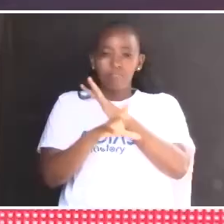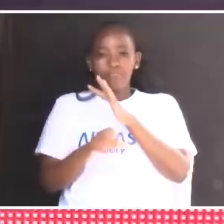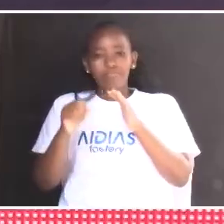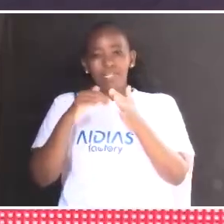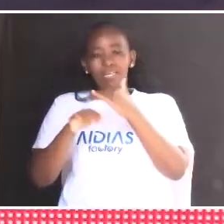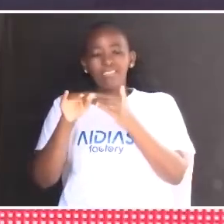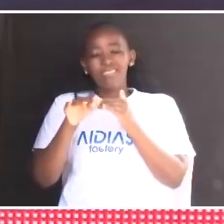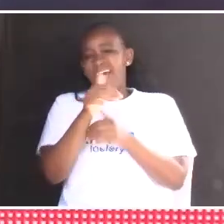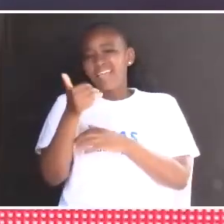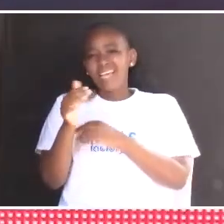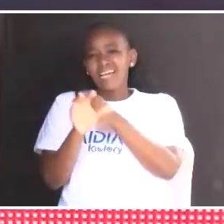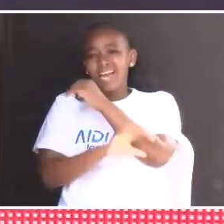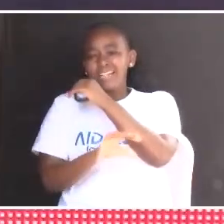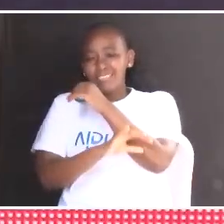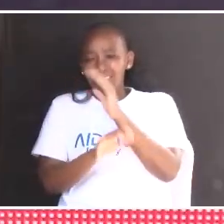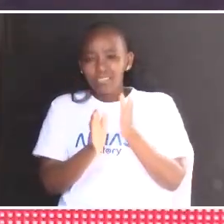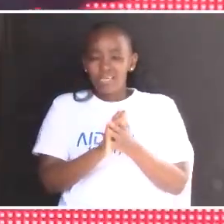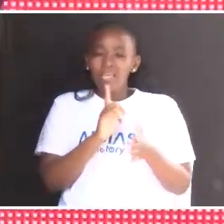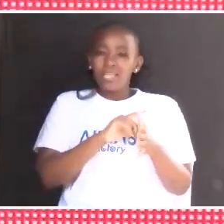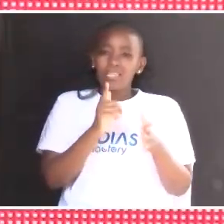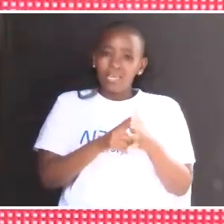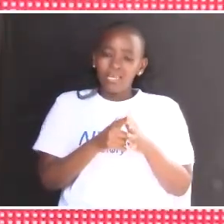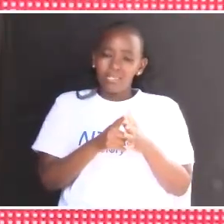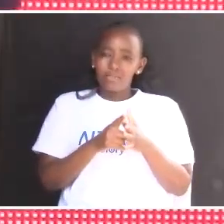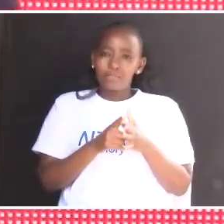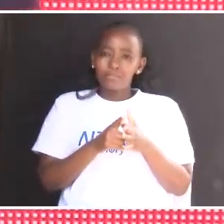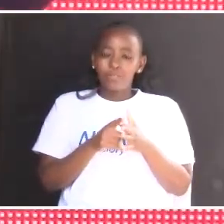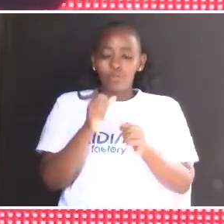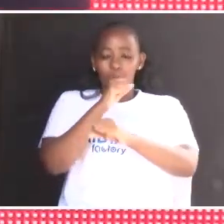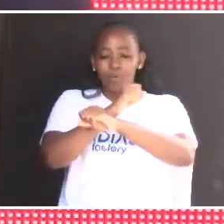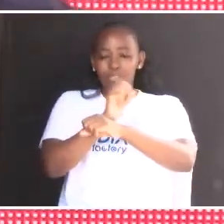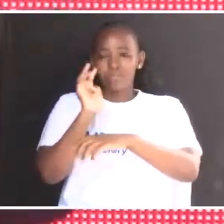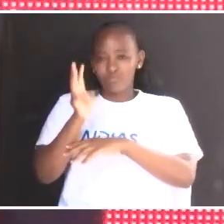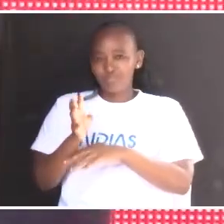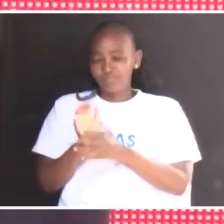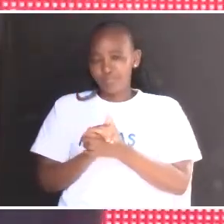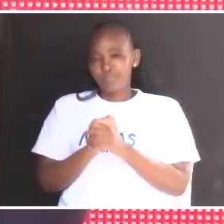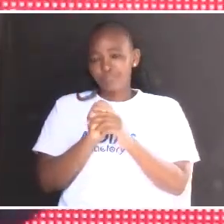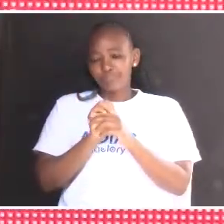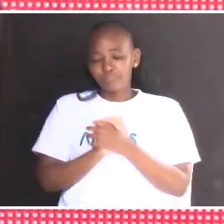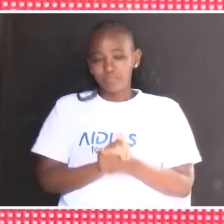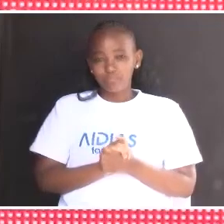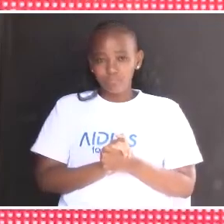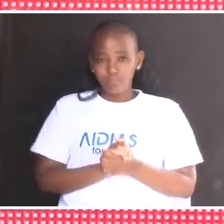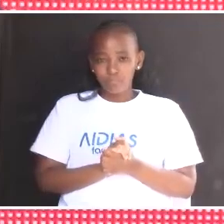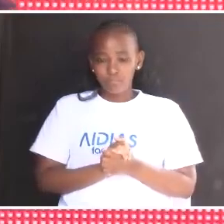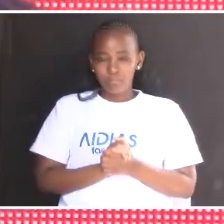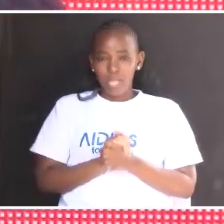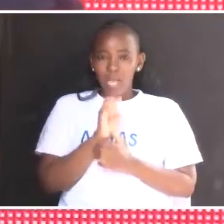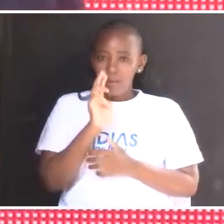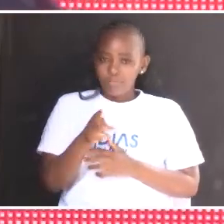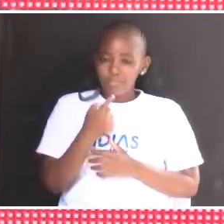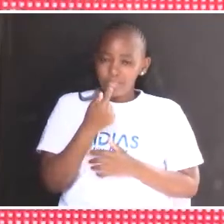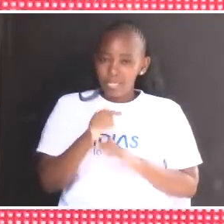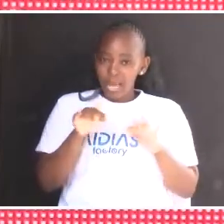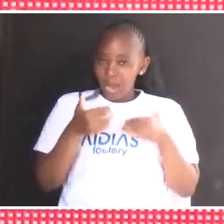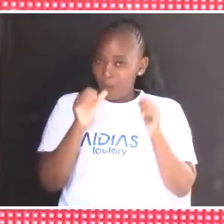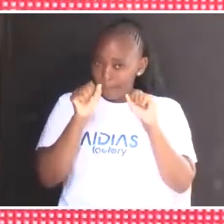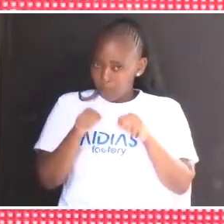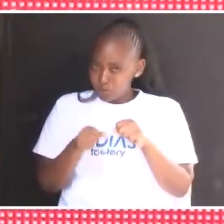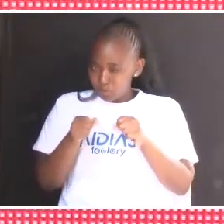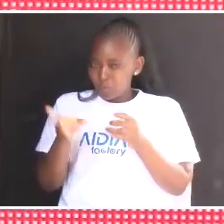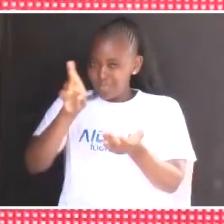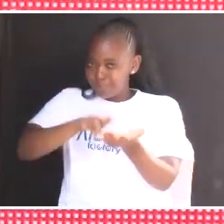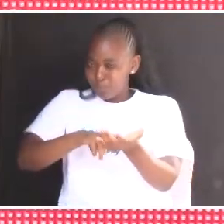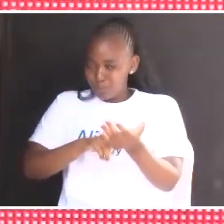in elsewhere, then you are protected. You can take action. And I'm going to tell you how you can take